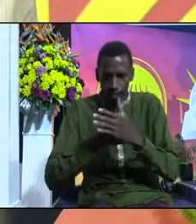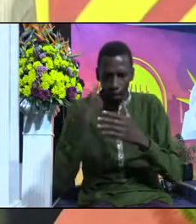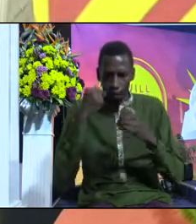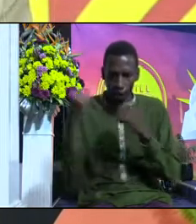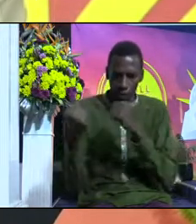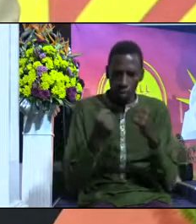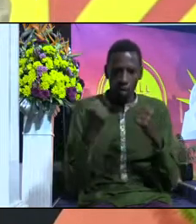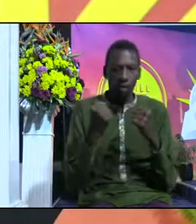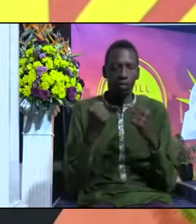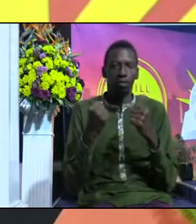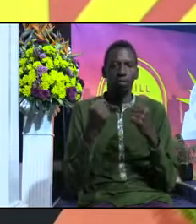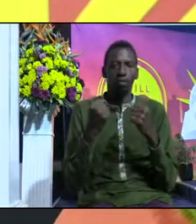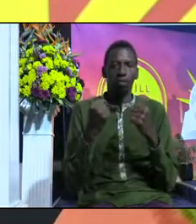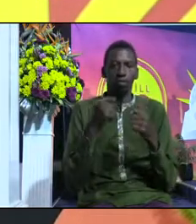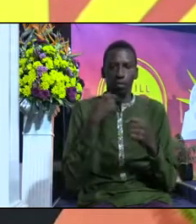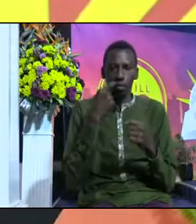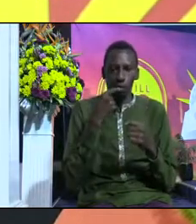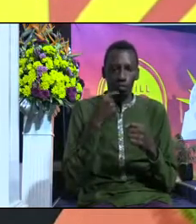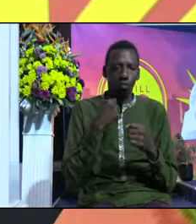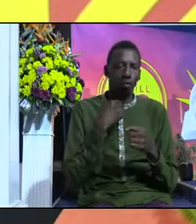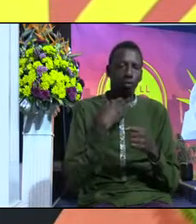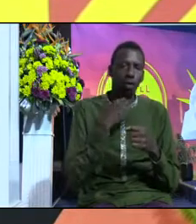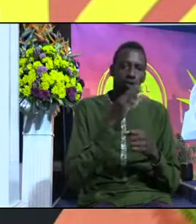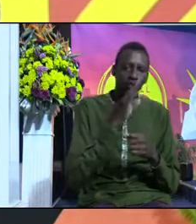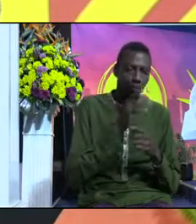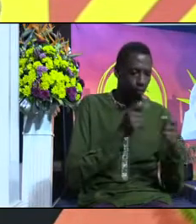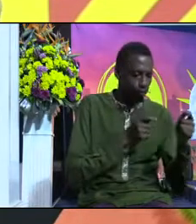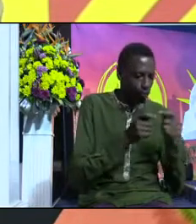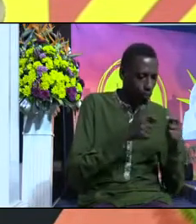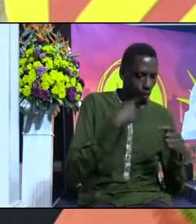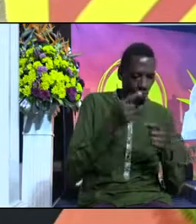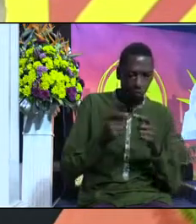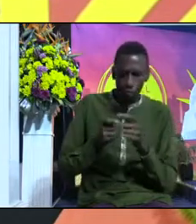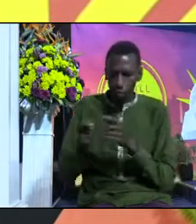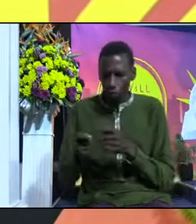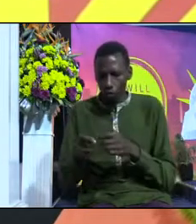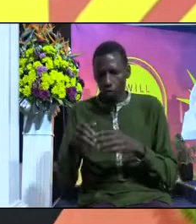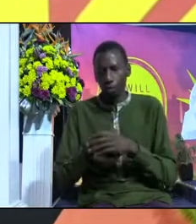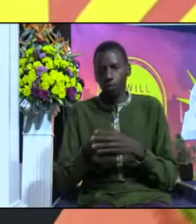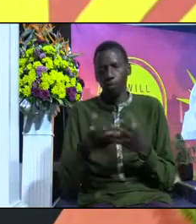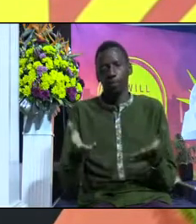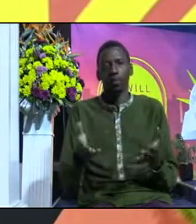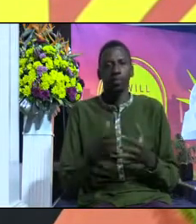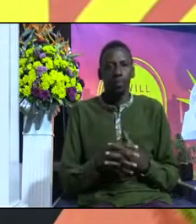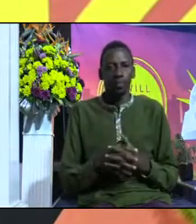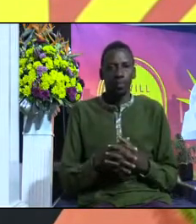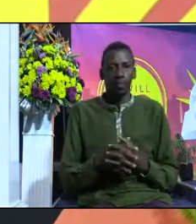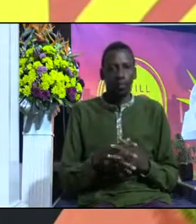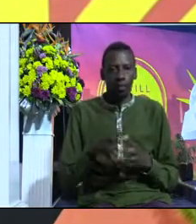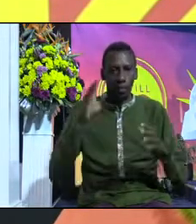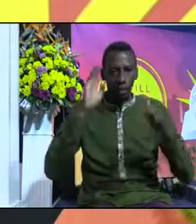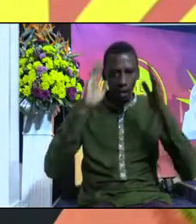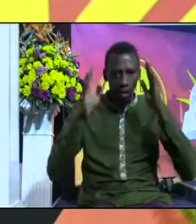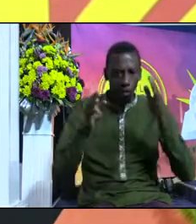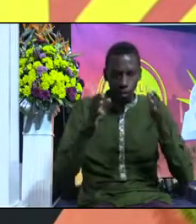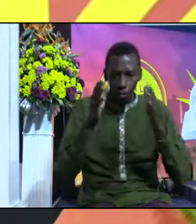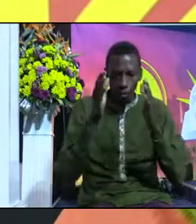control stage, who's going to be in charge in here? Hello,